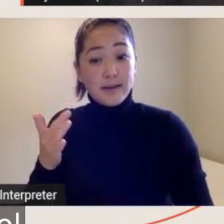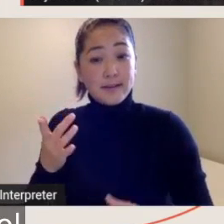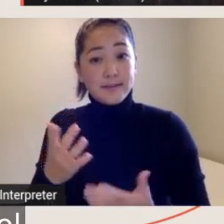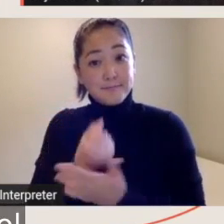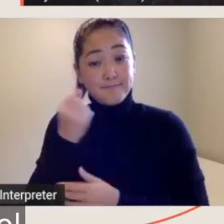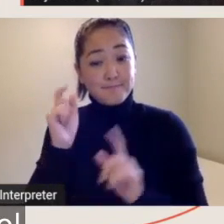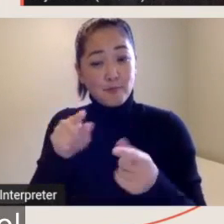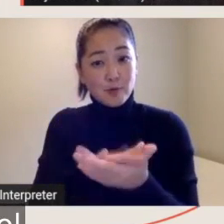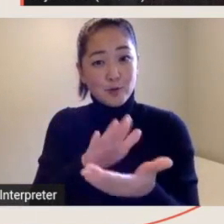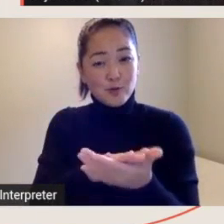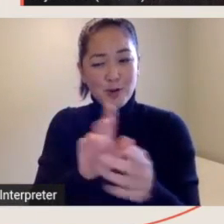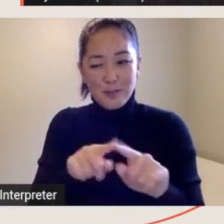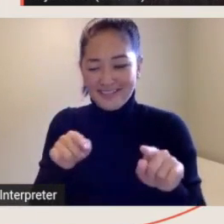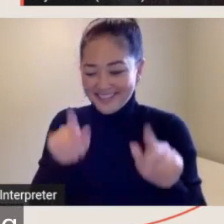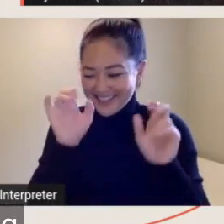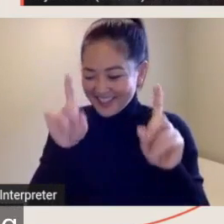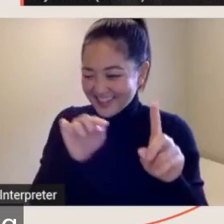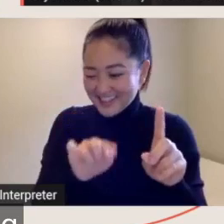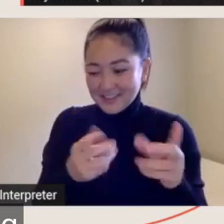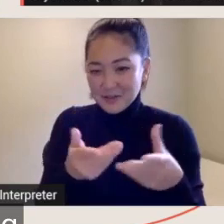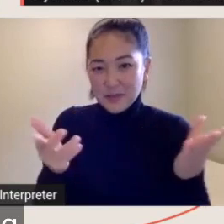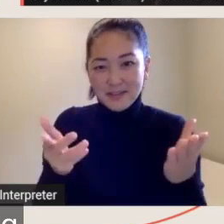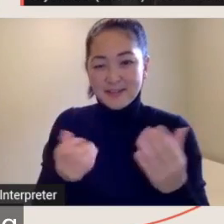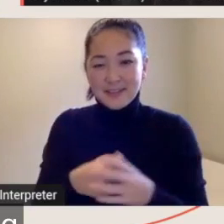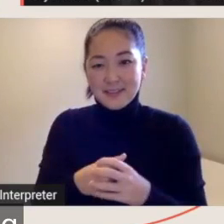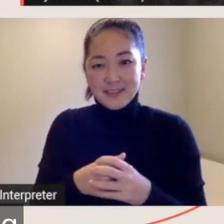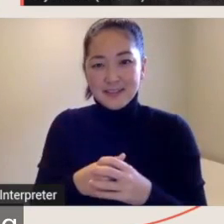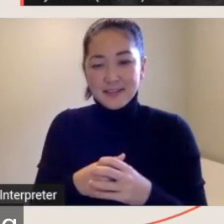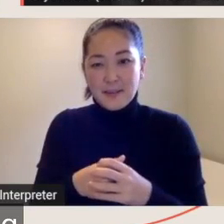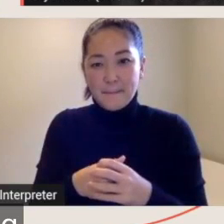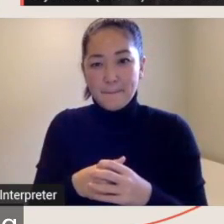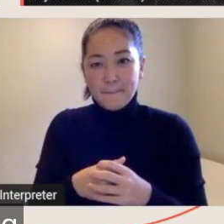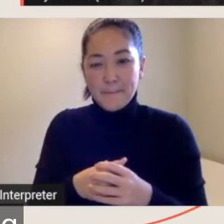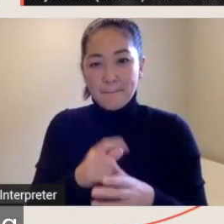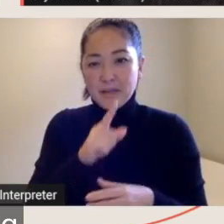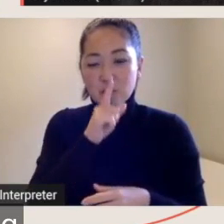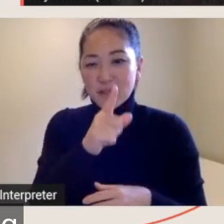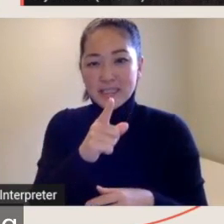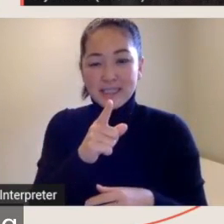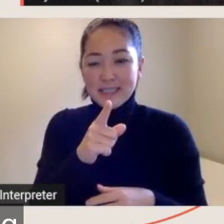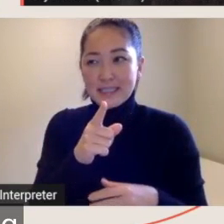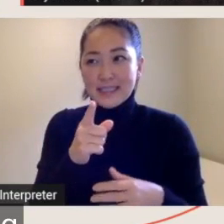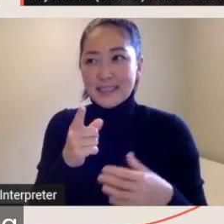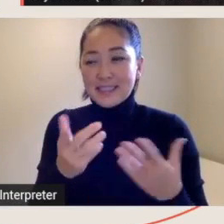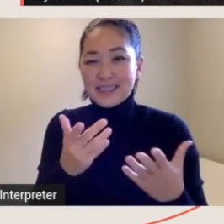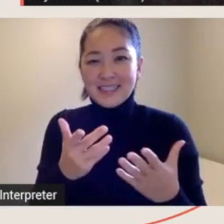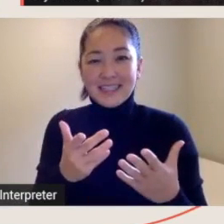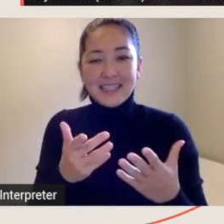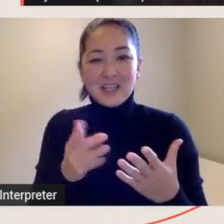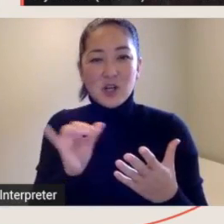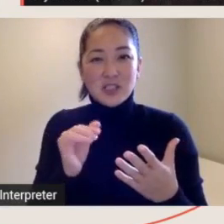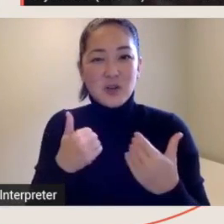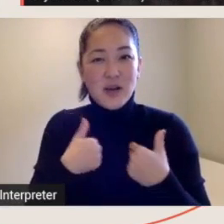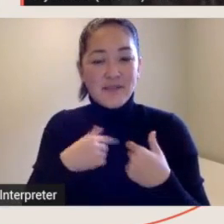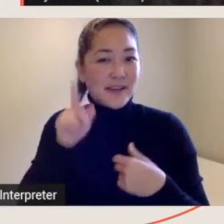and what exactly is this education, and how there is a strong undertone of propaganda also in the